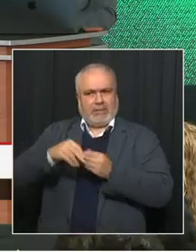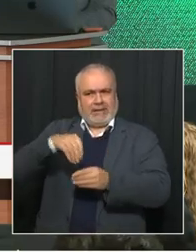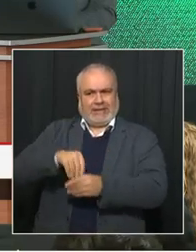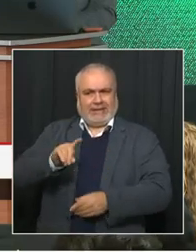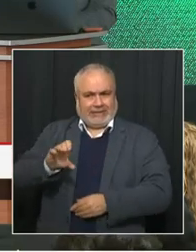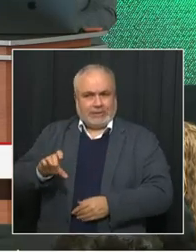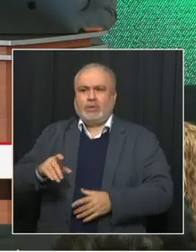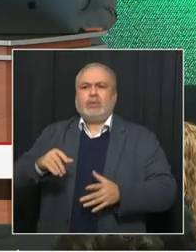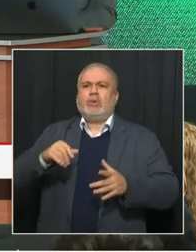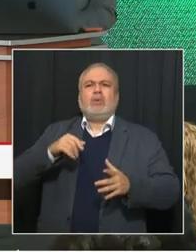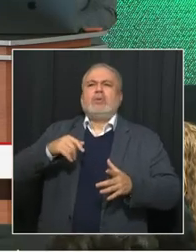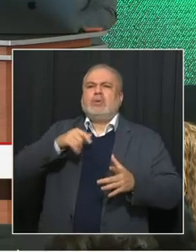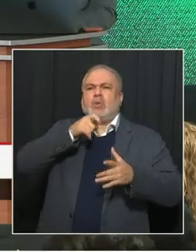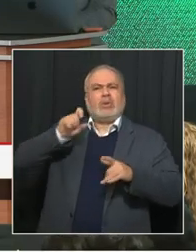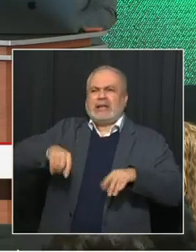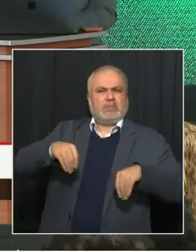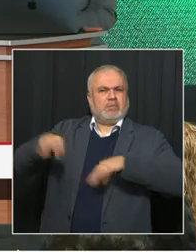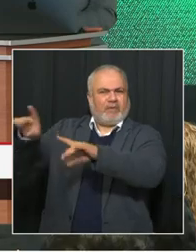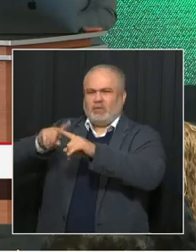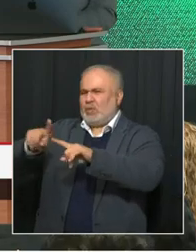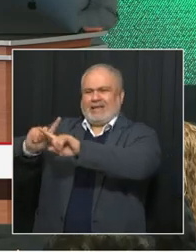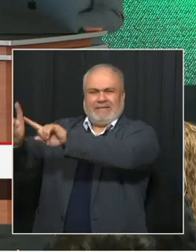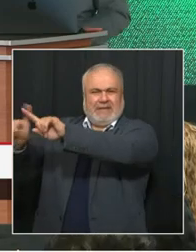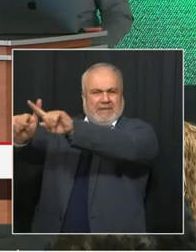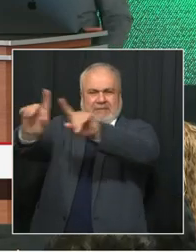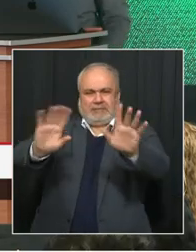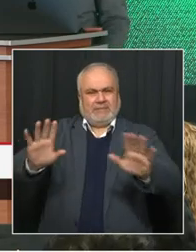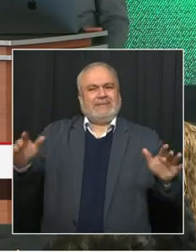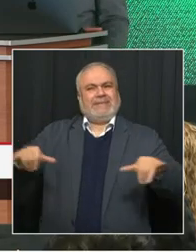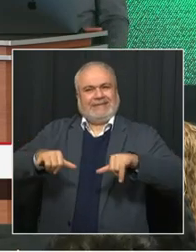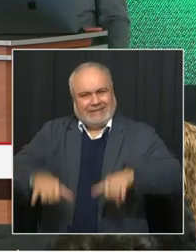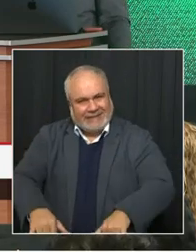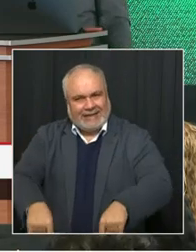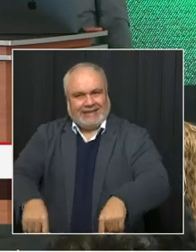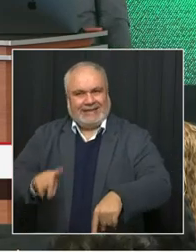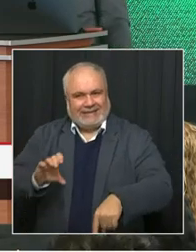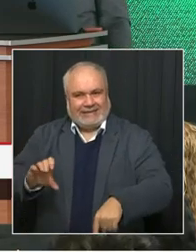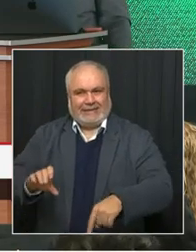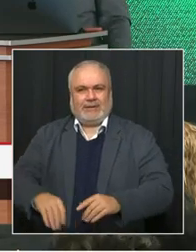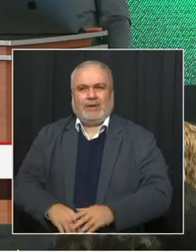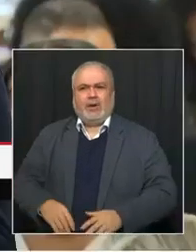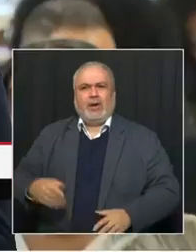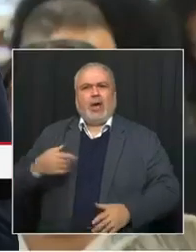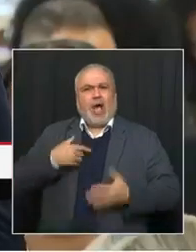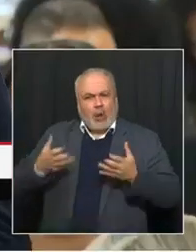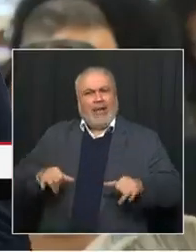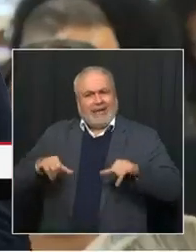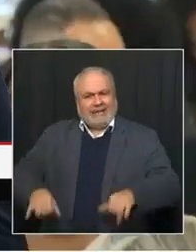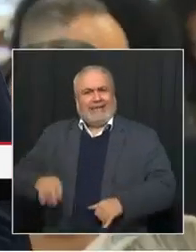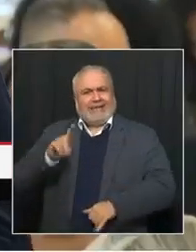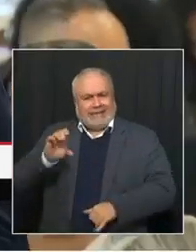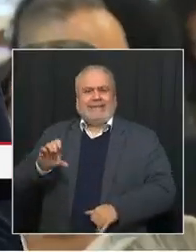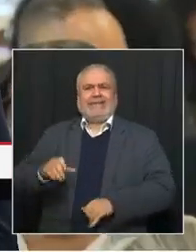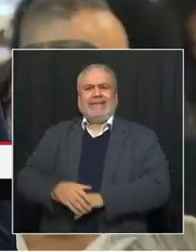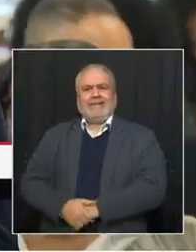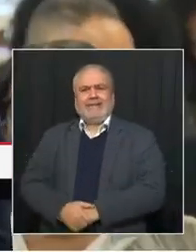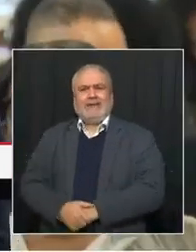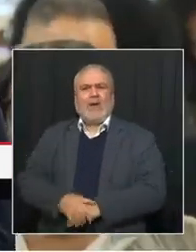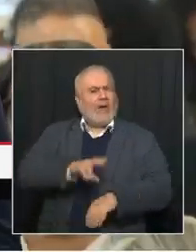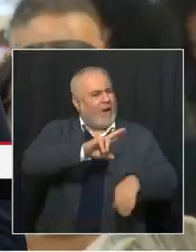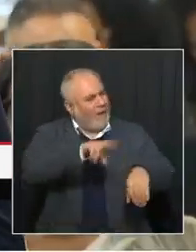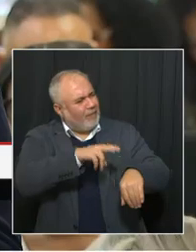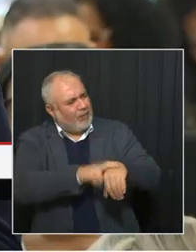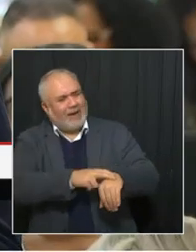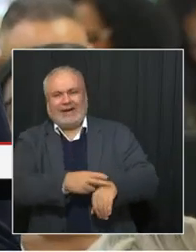else. Well, I would love to stay in DC. Of course. But the conditions